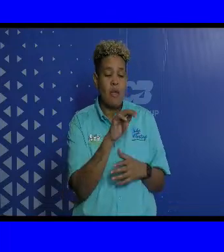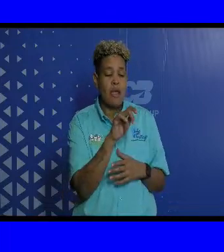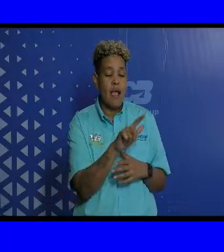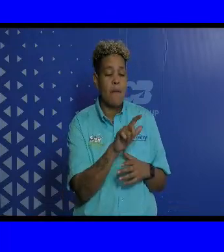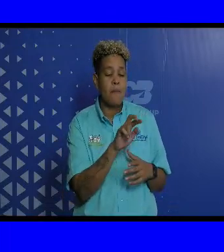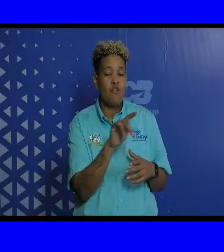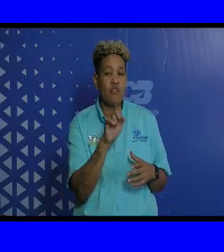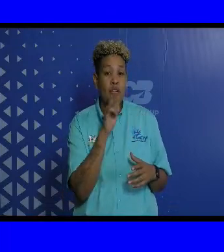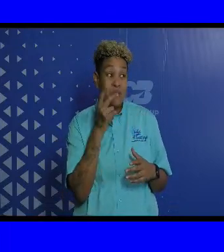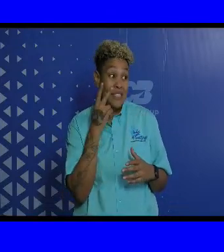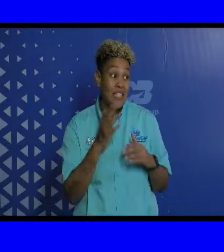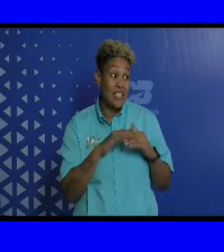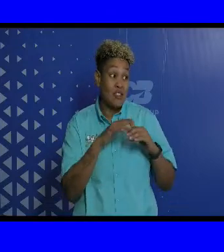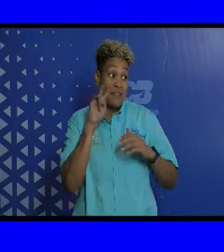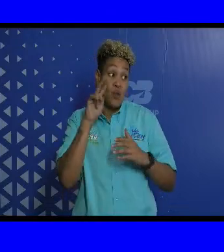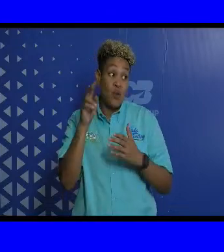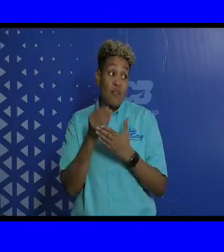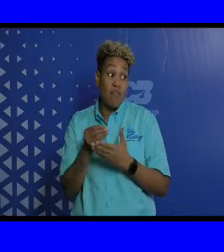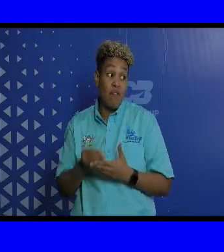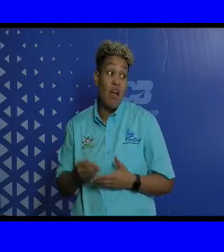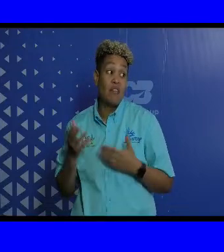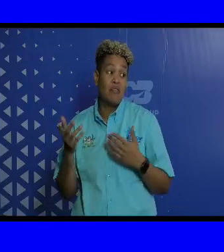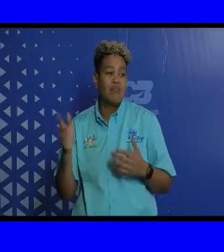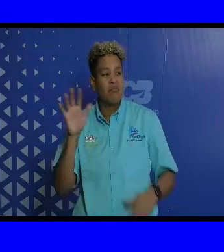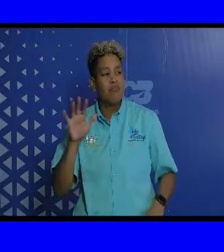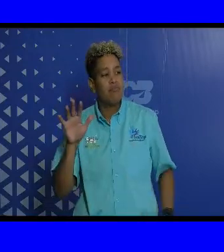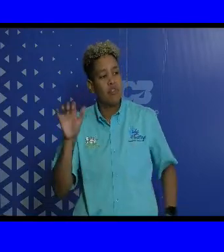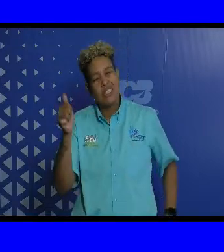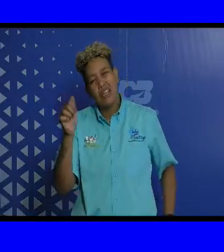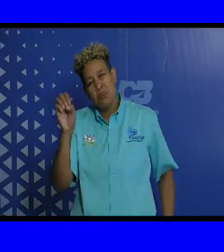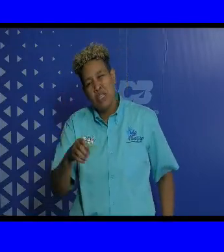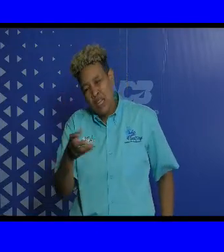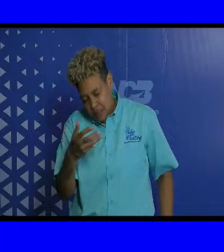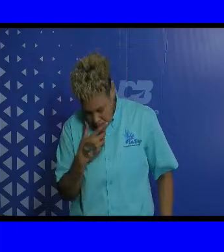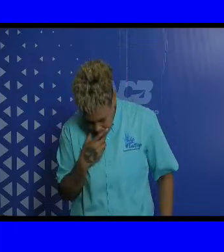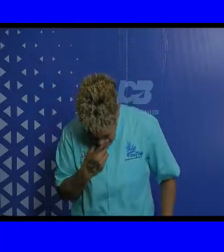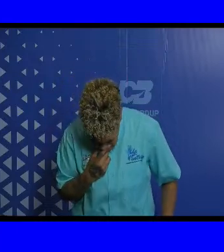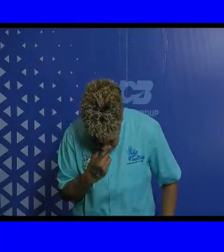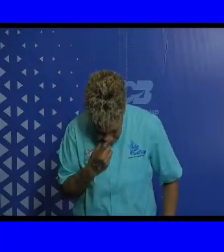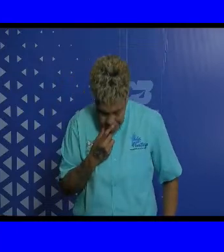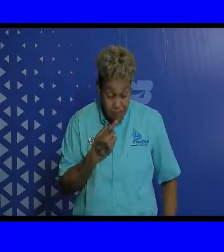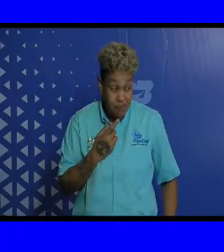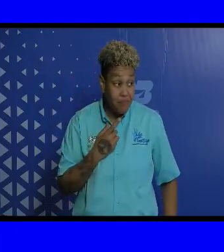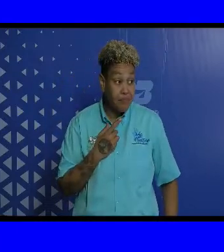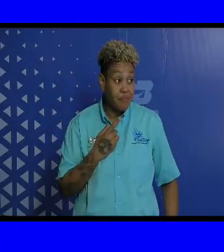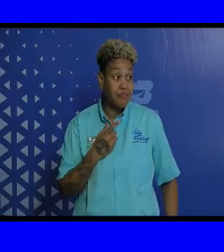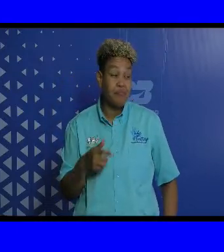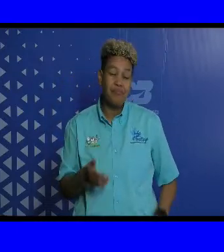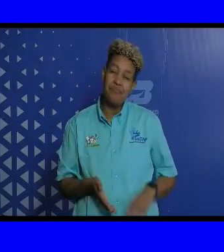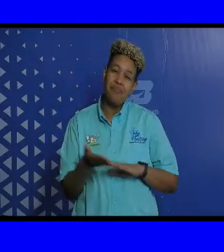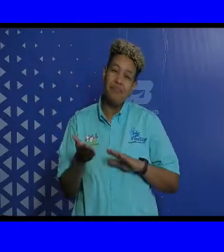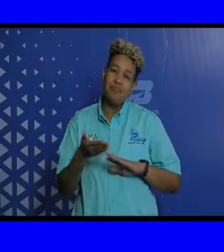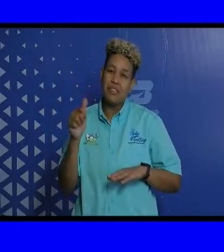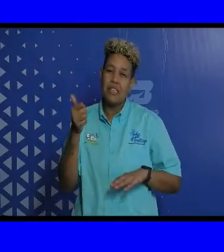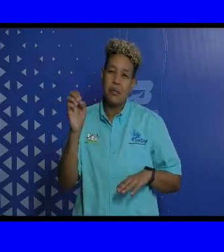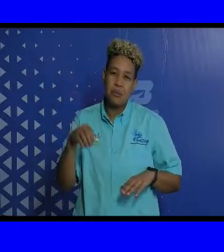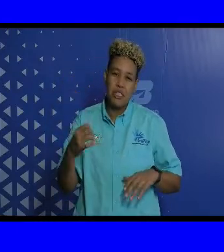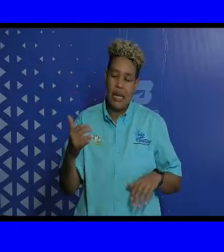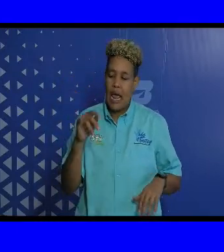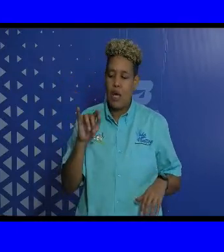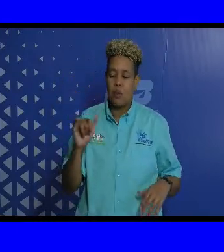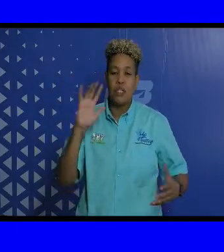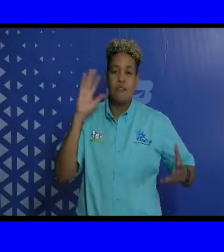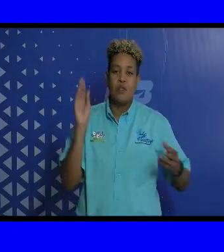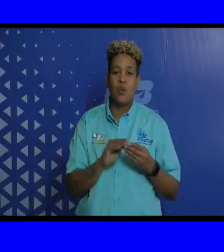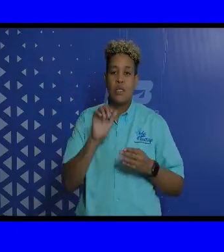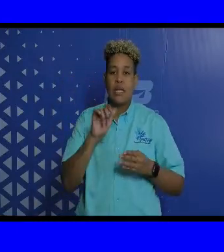ratios, you'll see right now if you look at our financial statements, our equity runs around 10% of